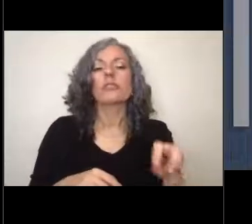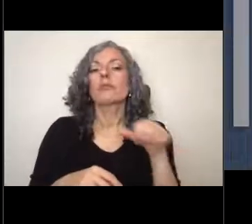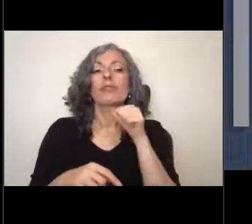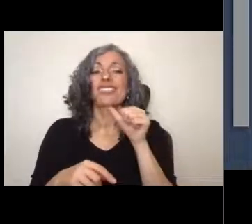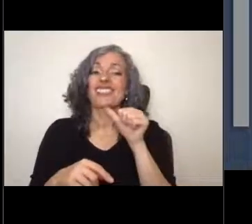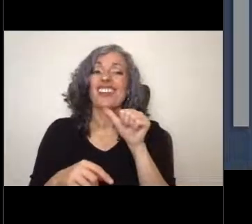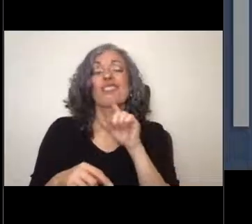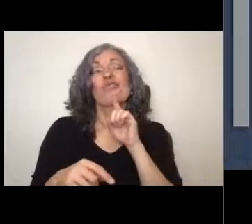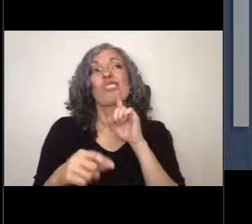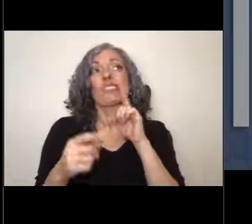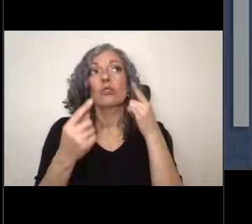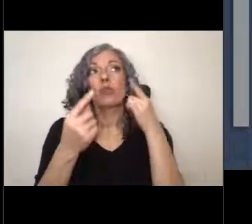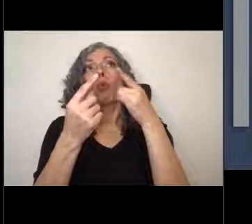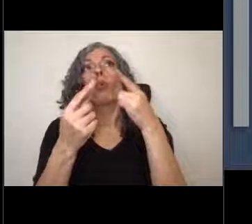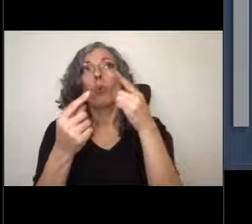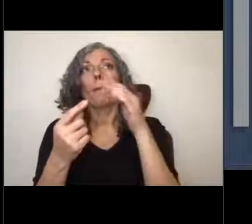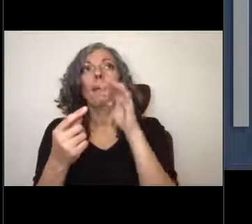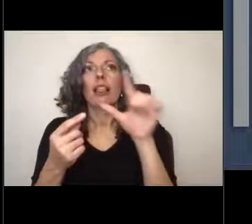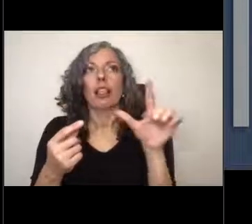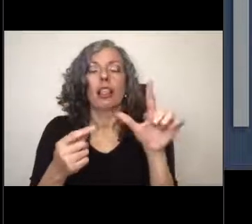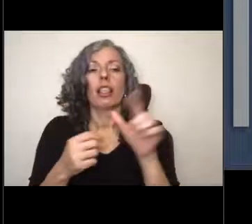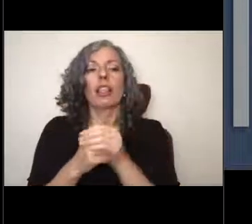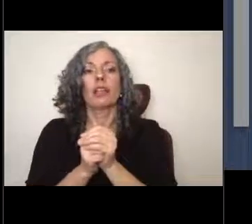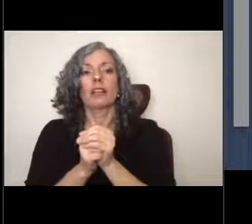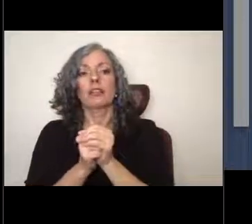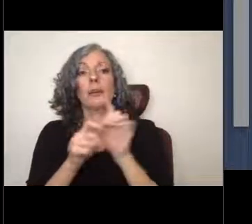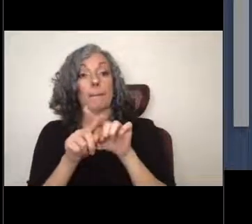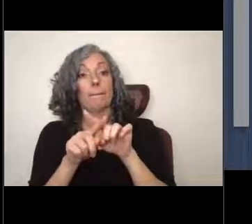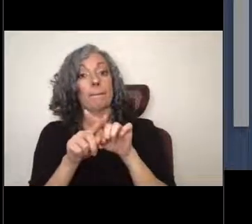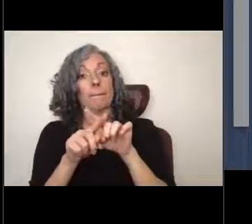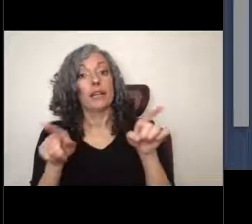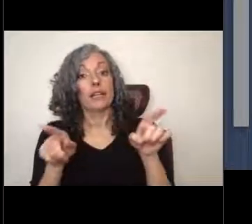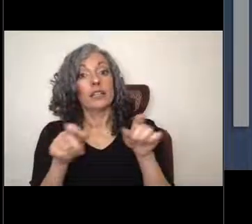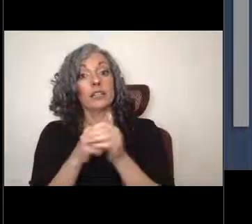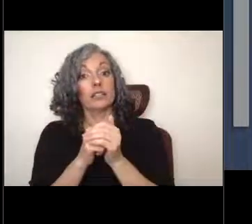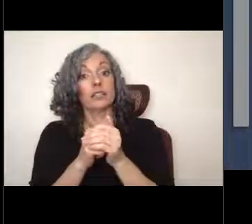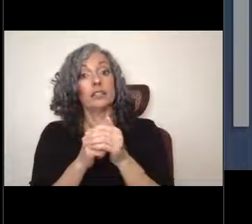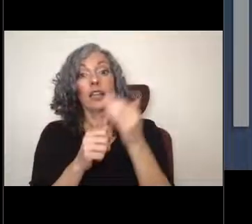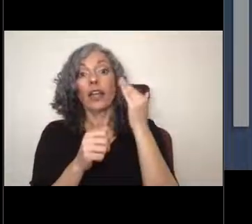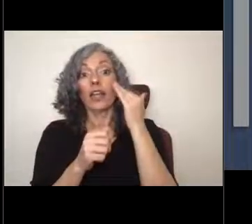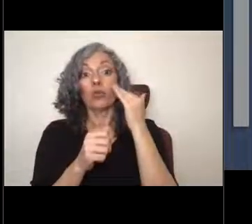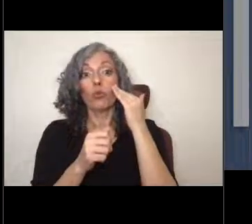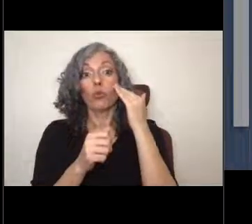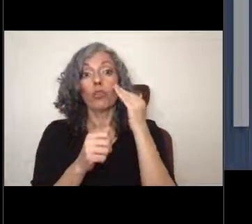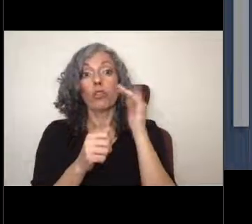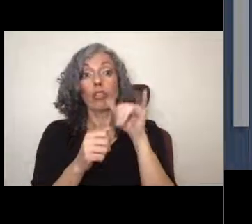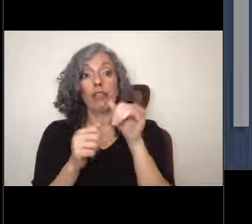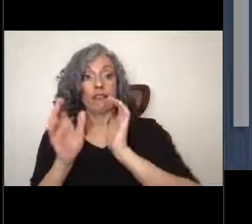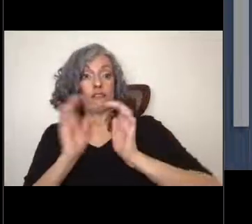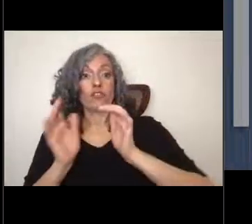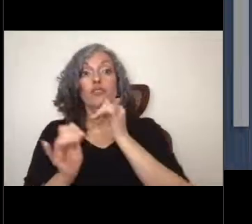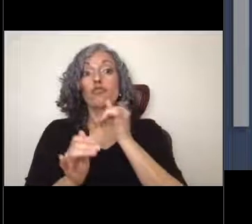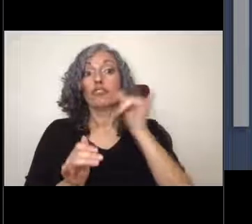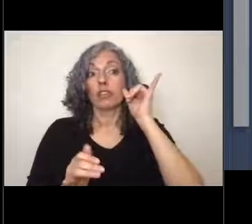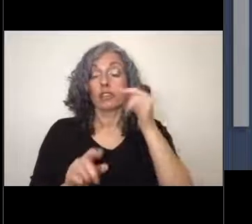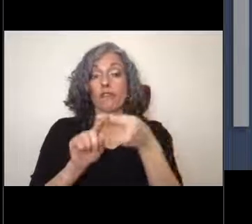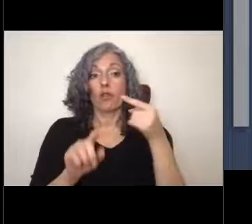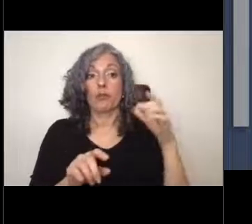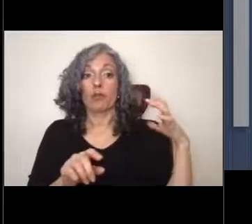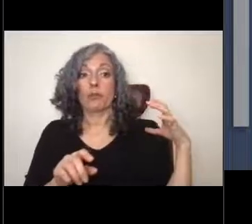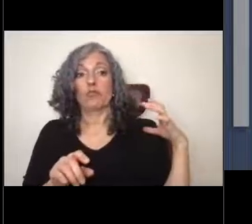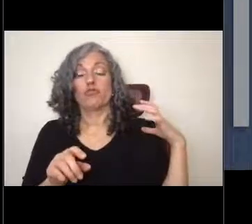primarily a transportation bill. But I did note the conversation yesterday from commissioners regarding